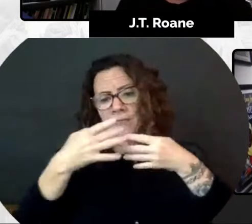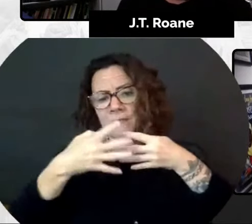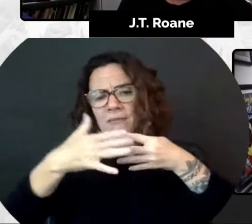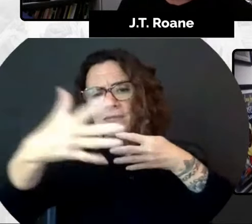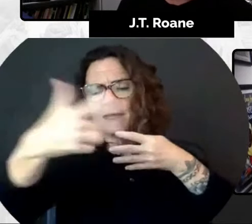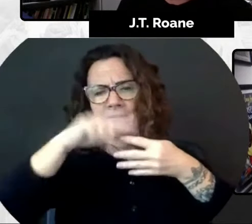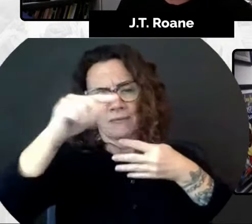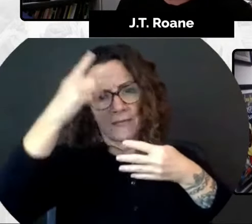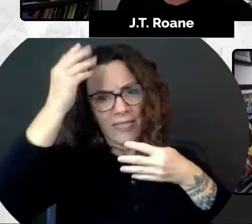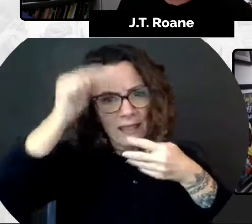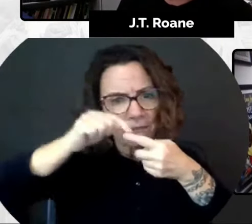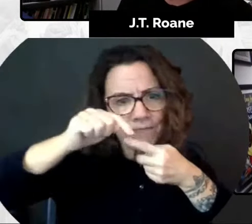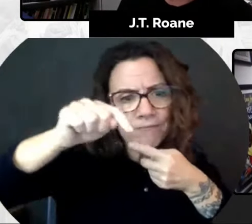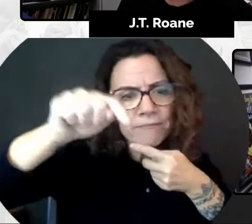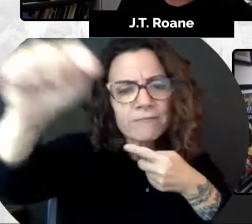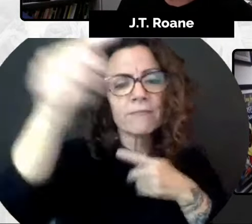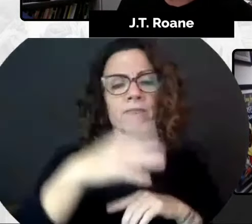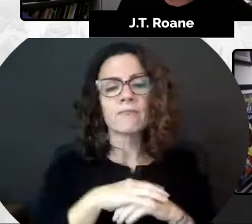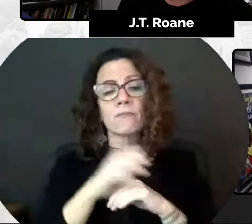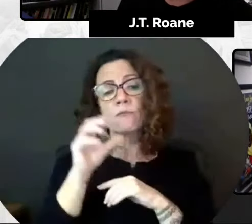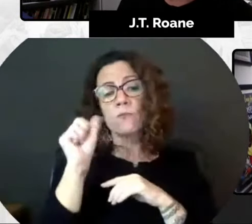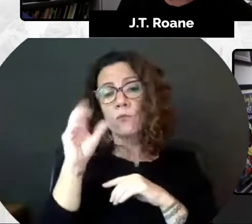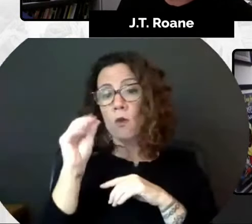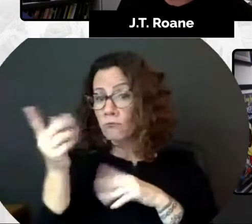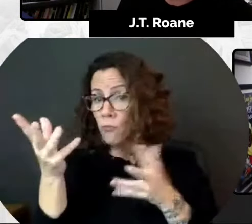to the next clip?